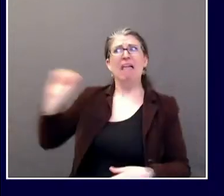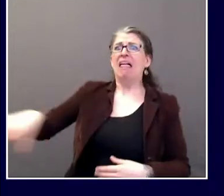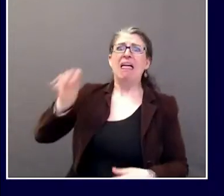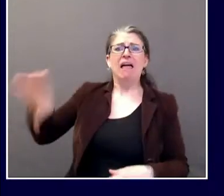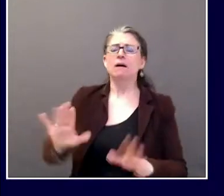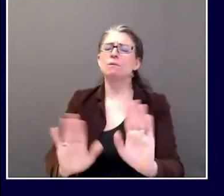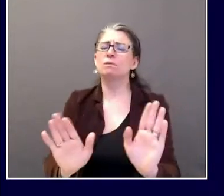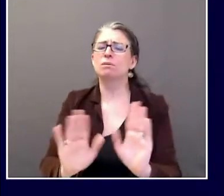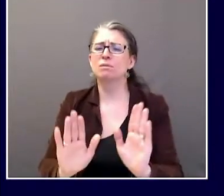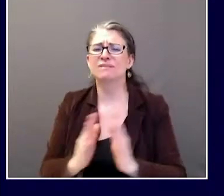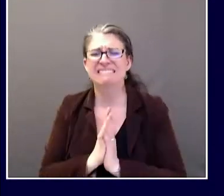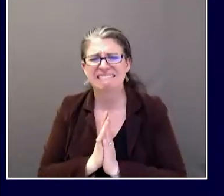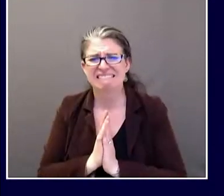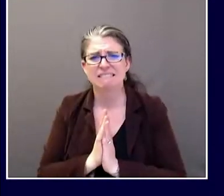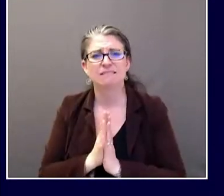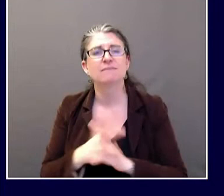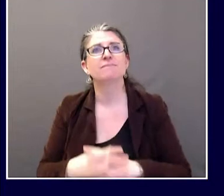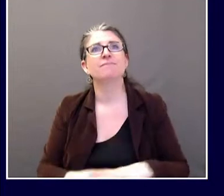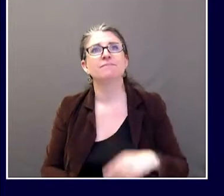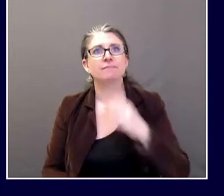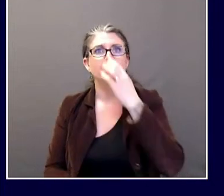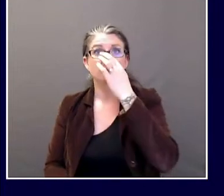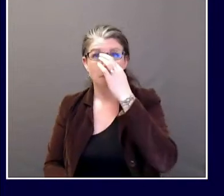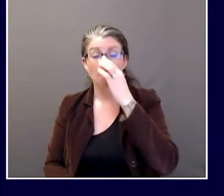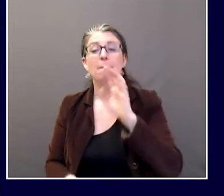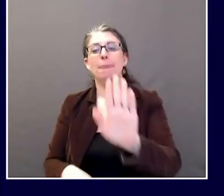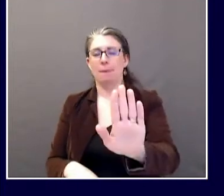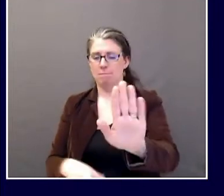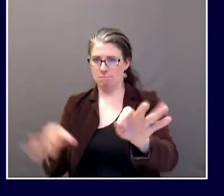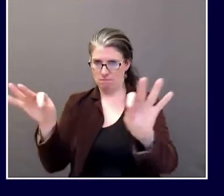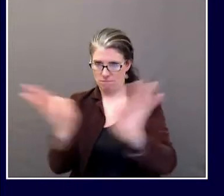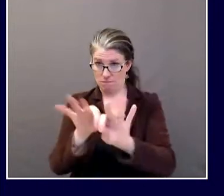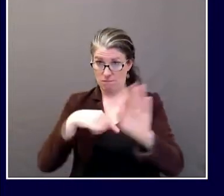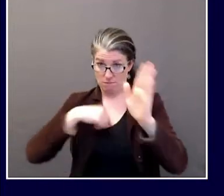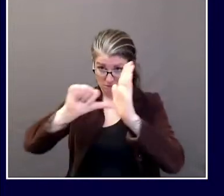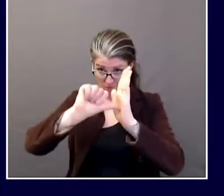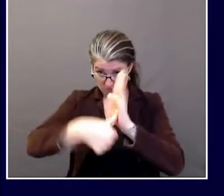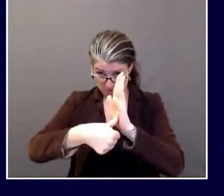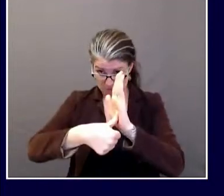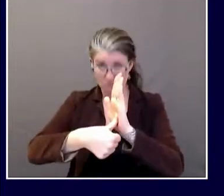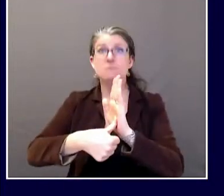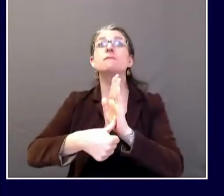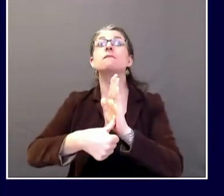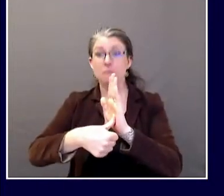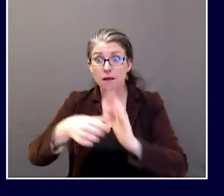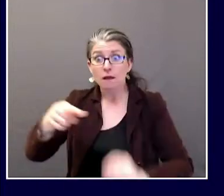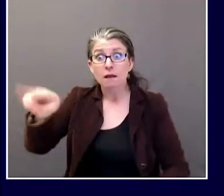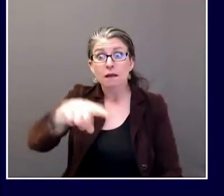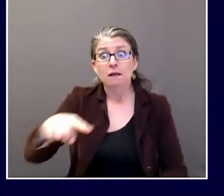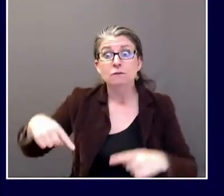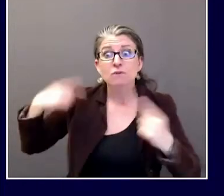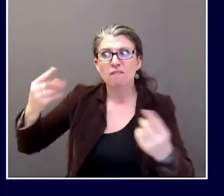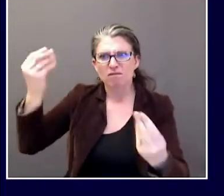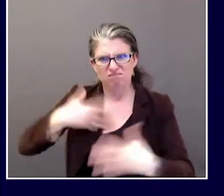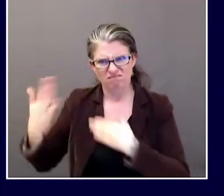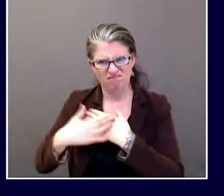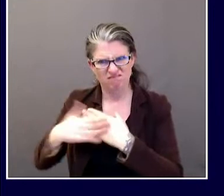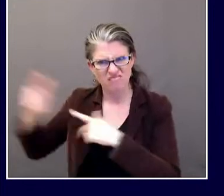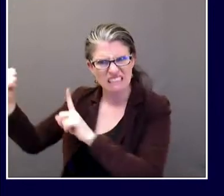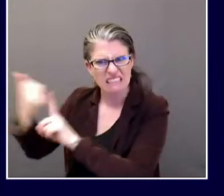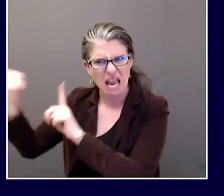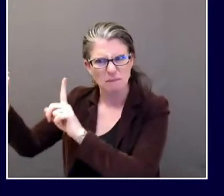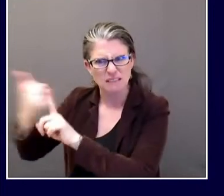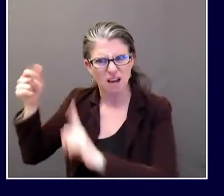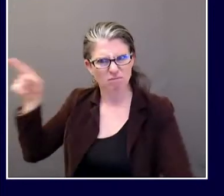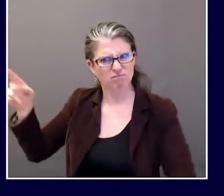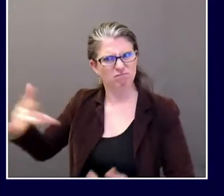Maine citizens calling Maine CDC to report these to us. So I thank the folks who called into us to say something is